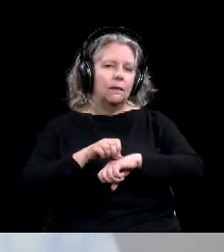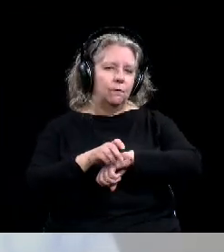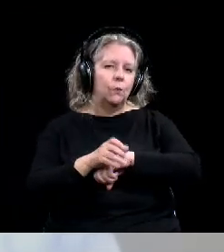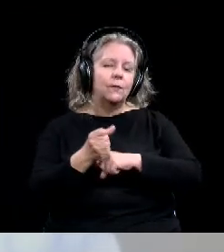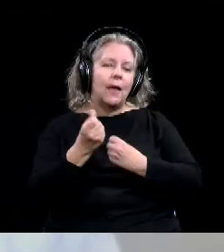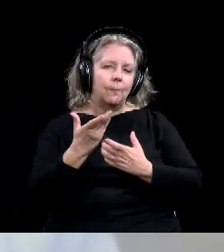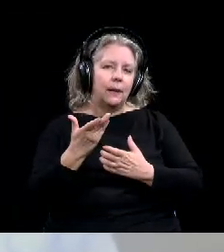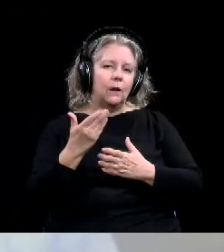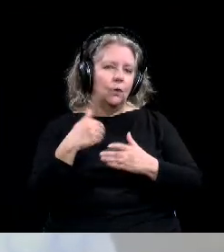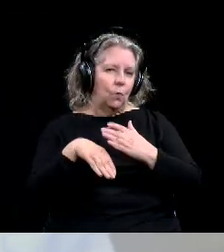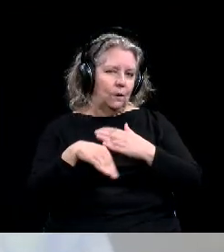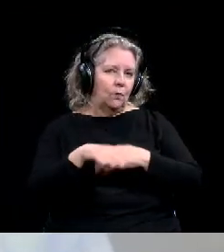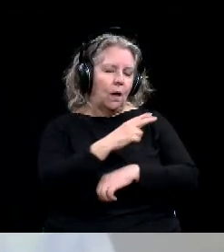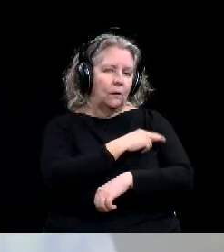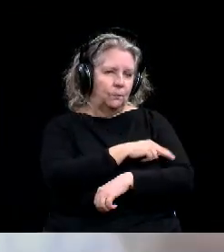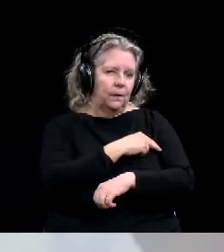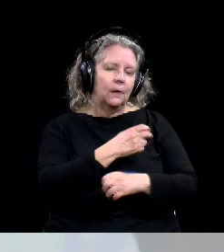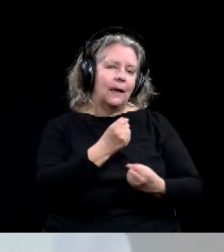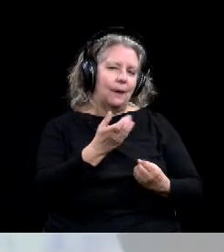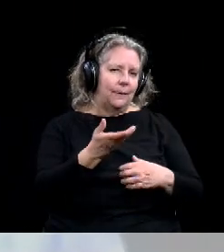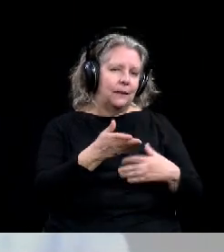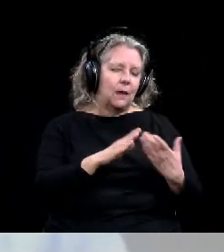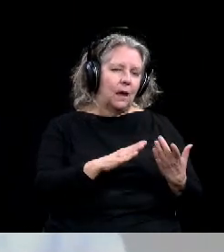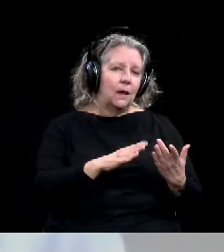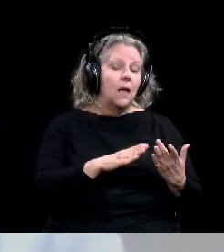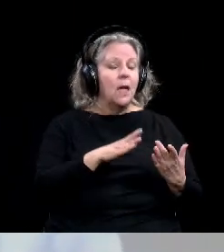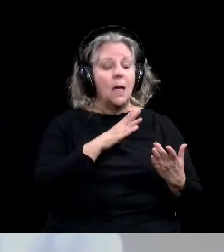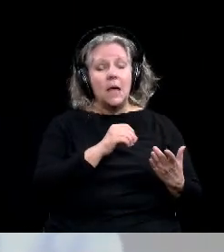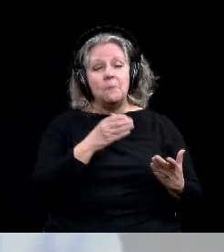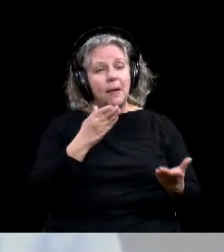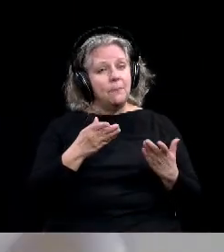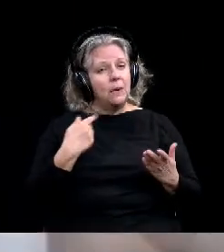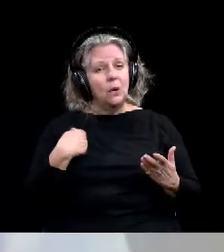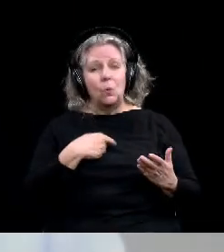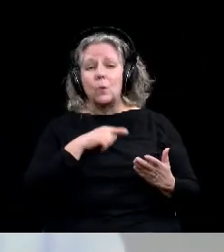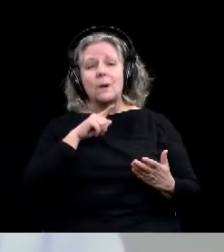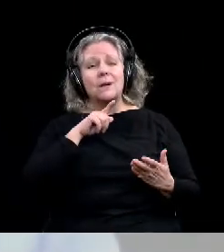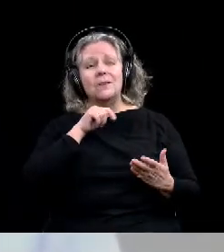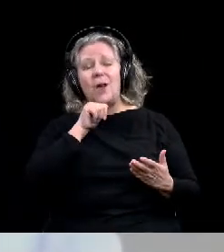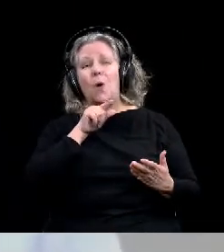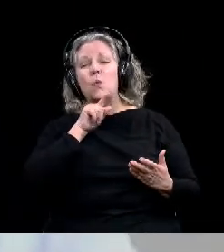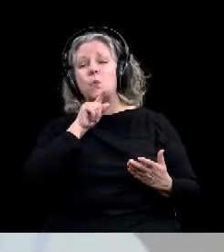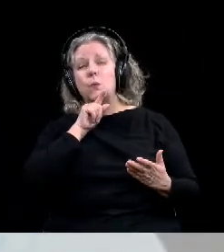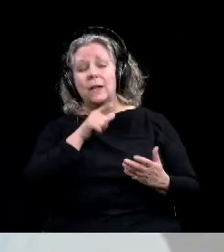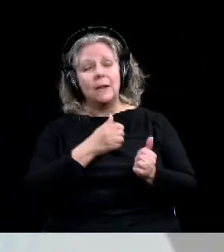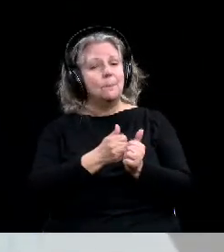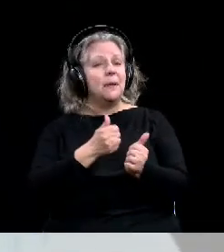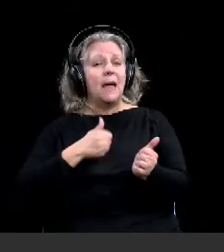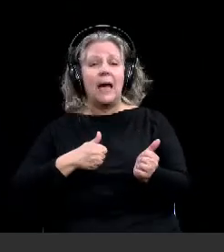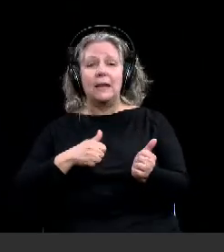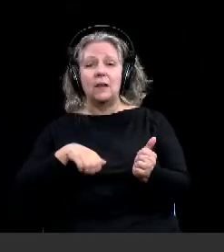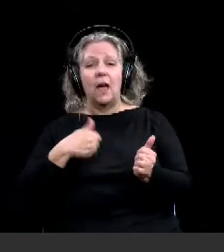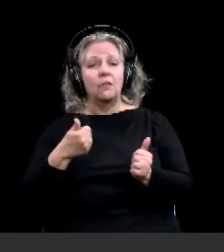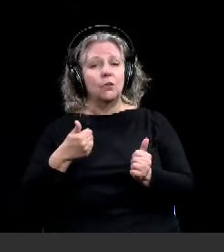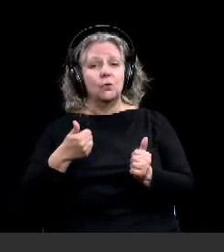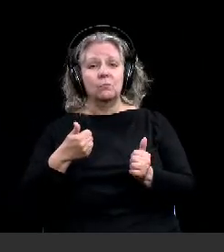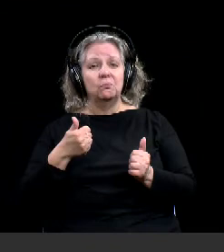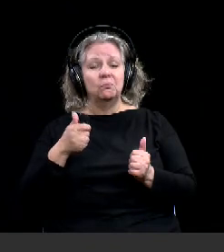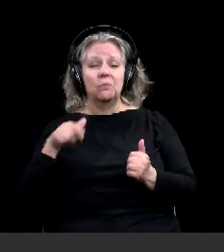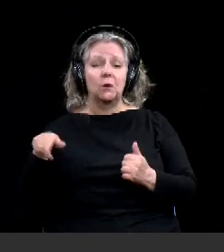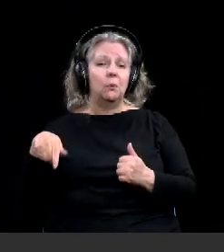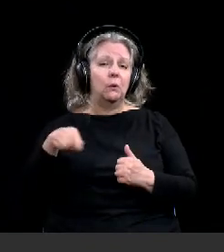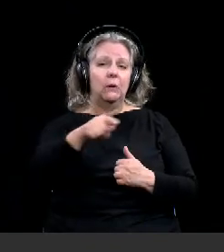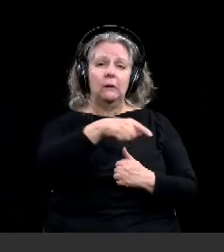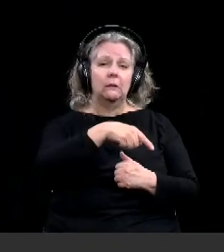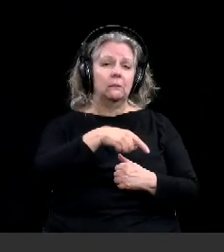slow compared with other communities in terms of rollout, at least communities in Texas. Okay, Hannah, thank you